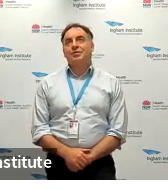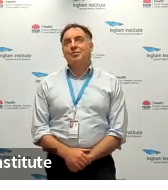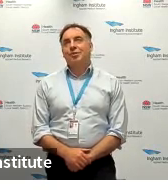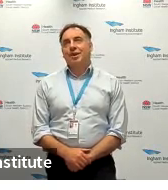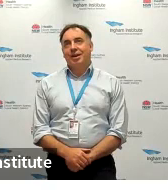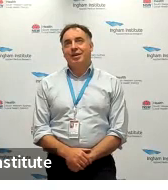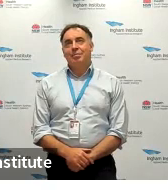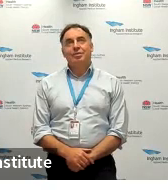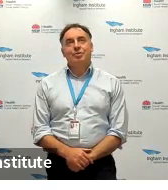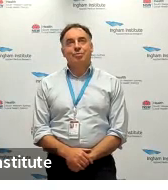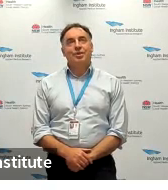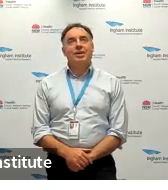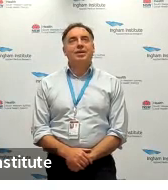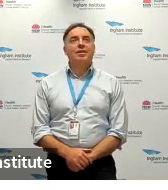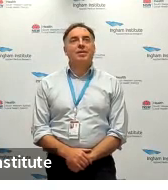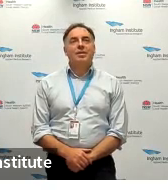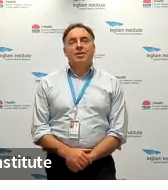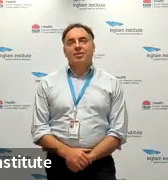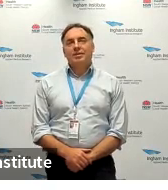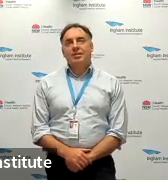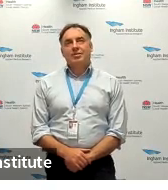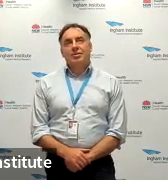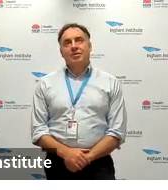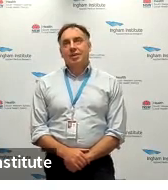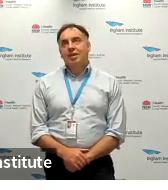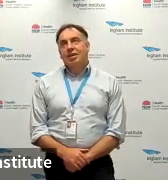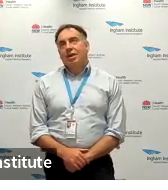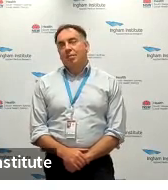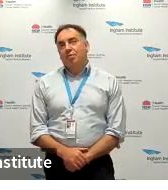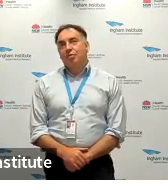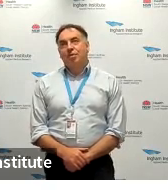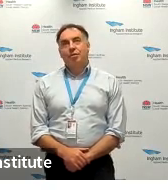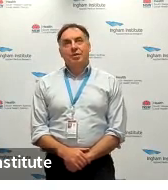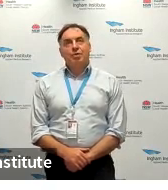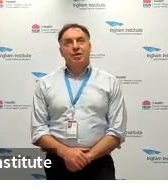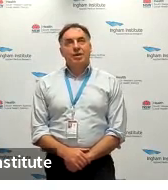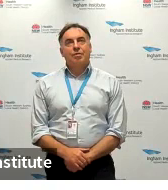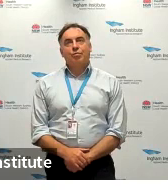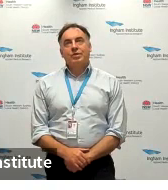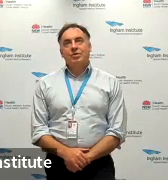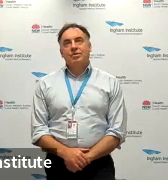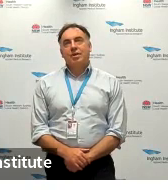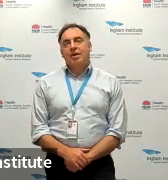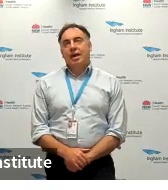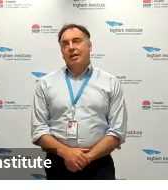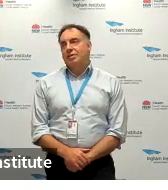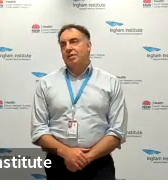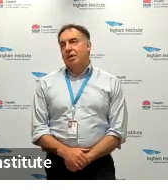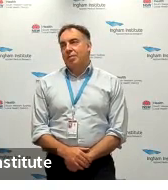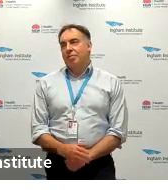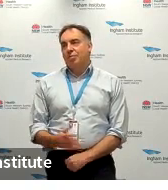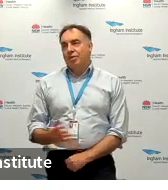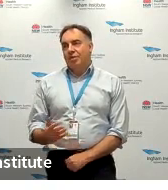the reasons I came to work here. And that is that the group that have been working here with WHITU